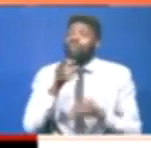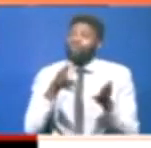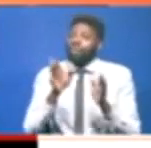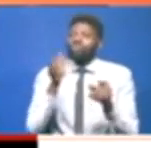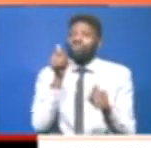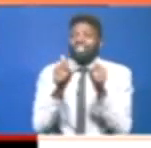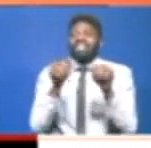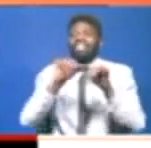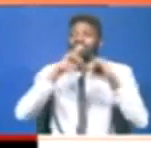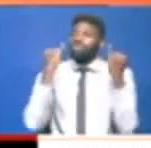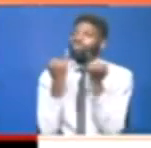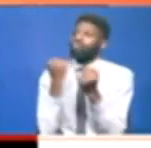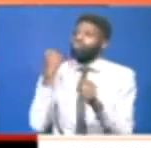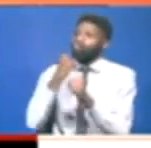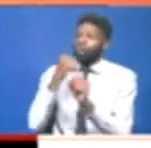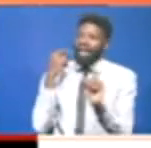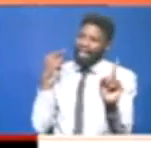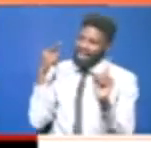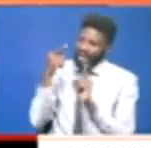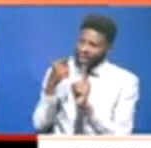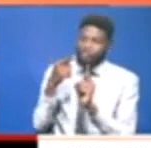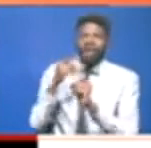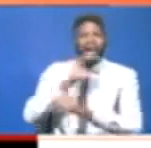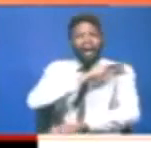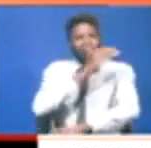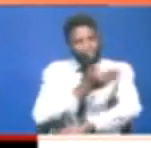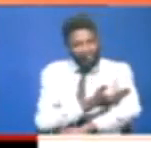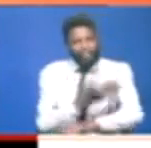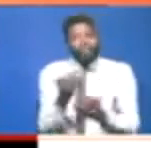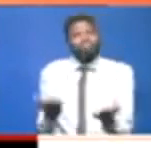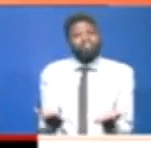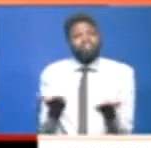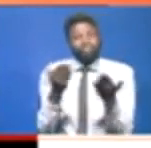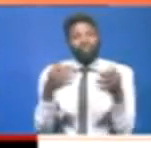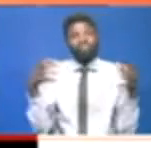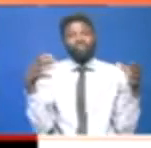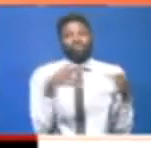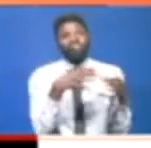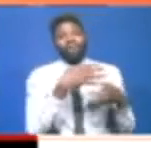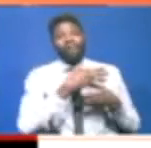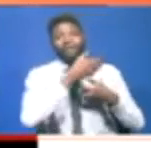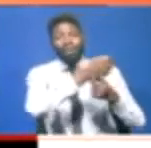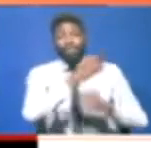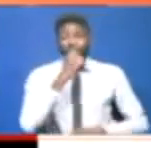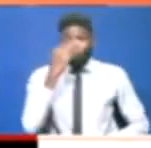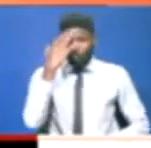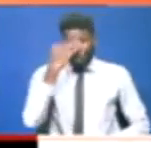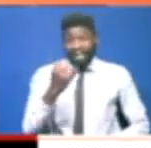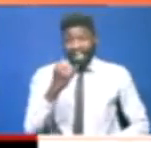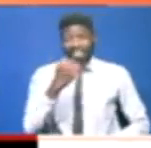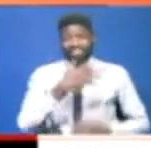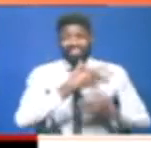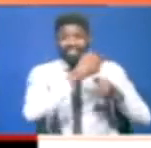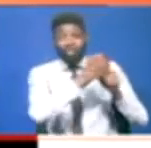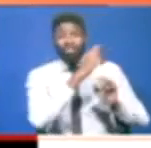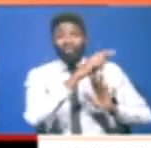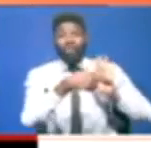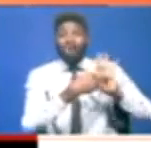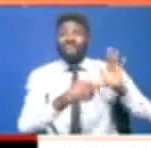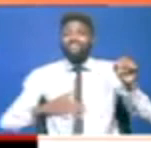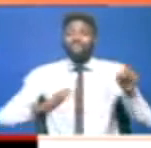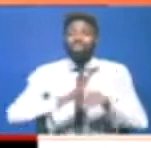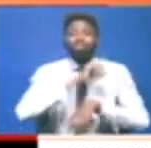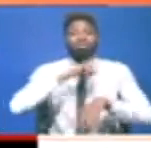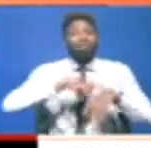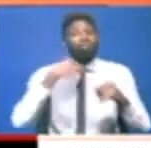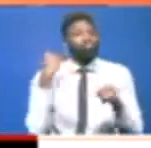enhance that capacity building now to the trustees, because you find that the trustee role is not a full-time employment. Uh-huh. So you'll find that trustees